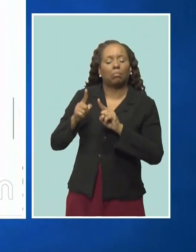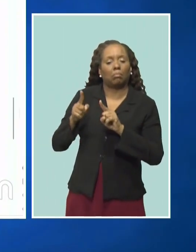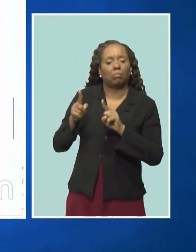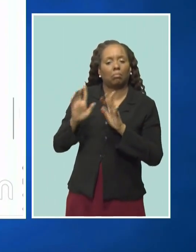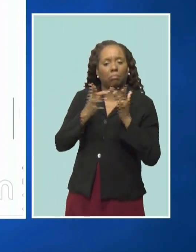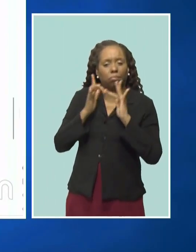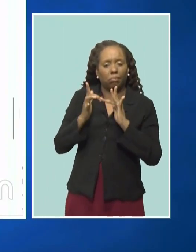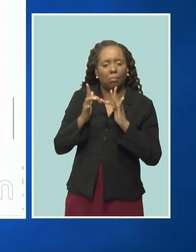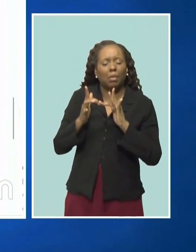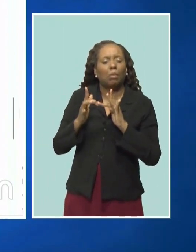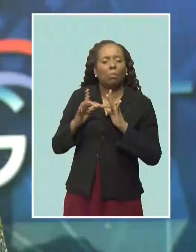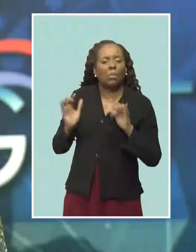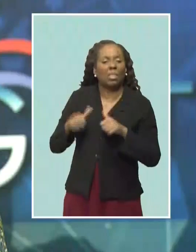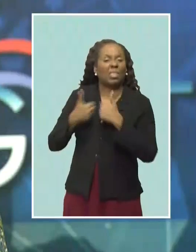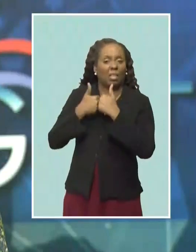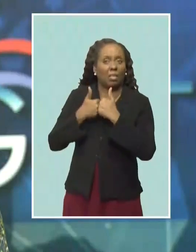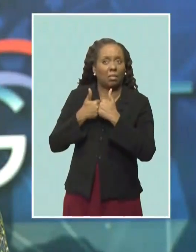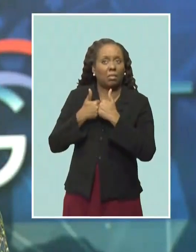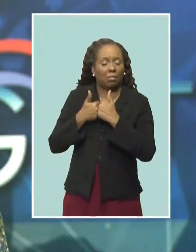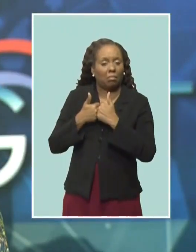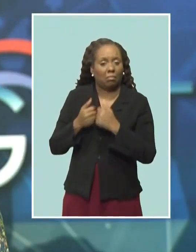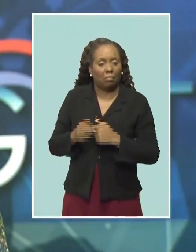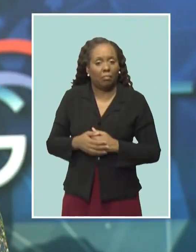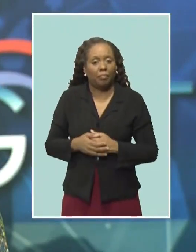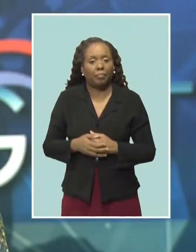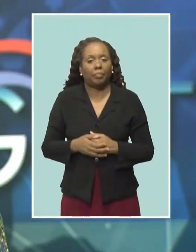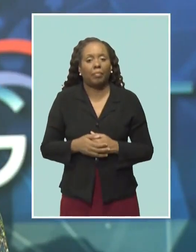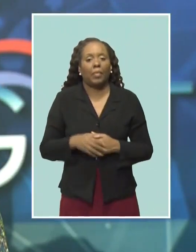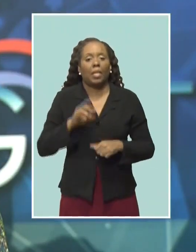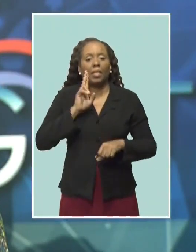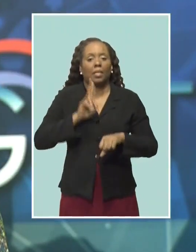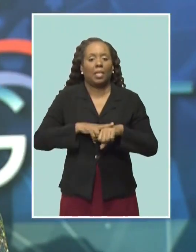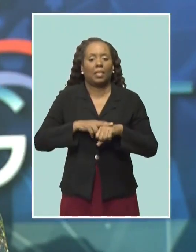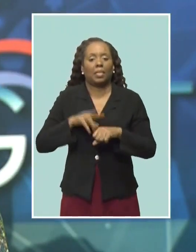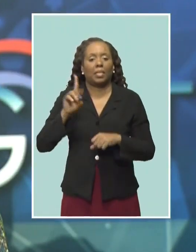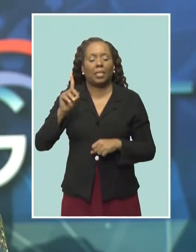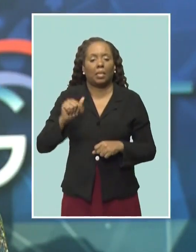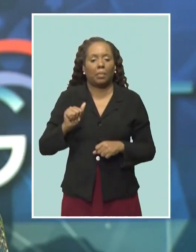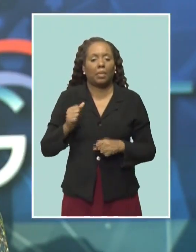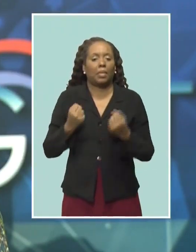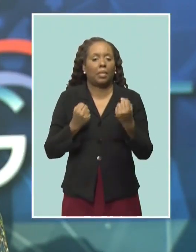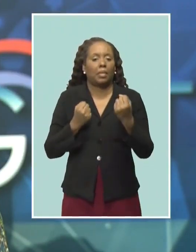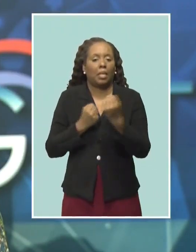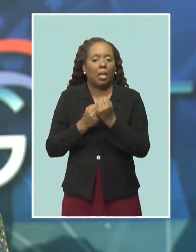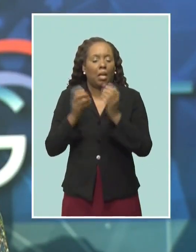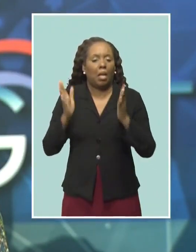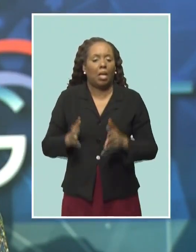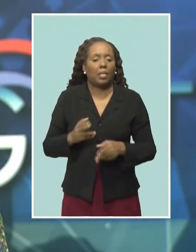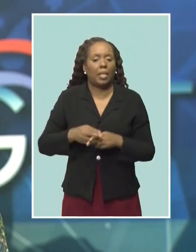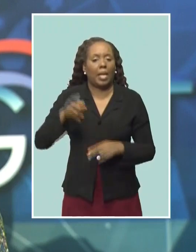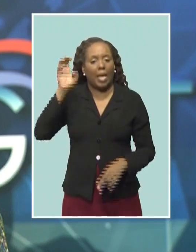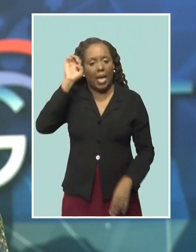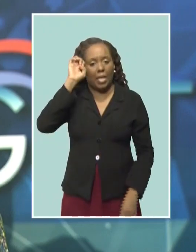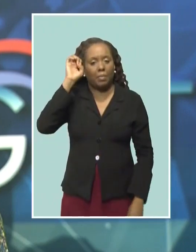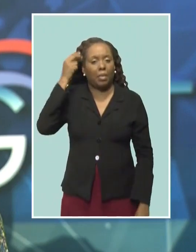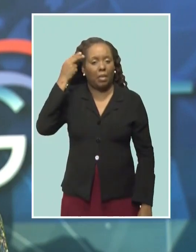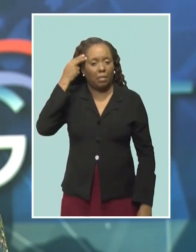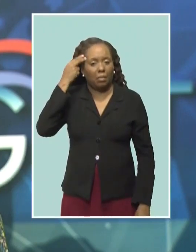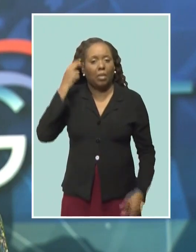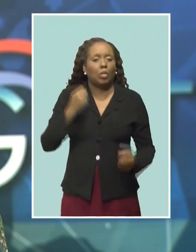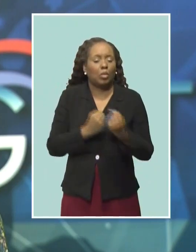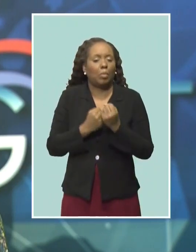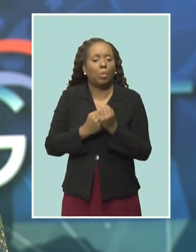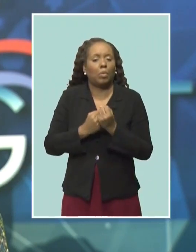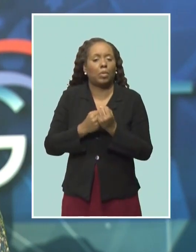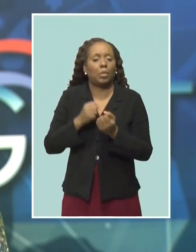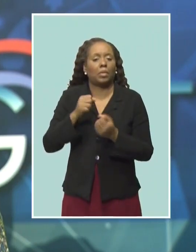indeed a challenge. National Disabilities Advocate Edmund Hinkson supports the reopening of the Alma Paris